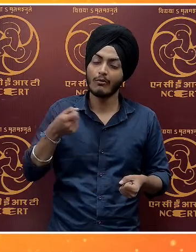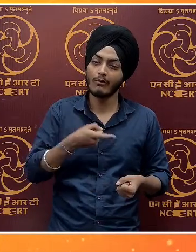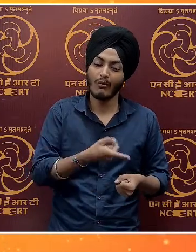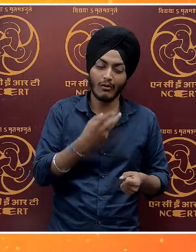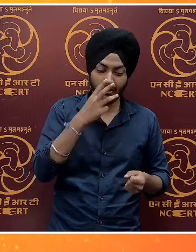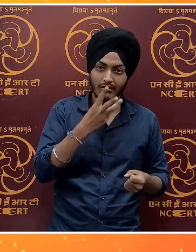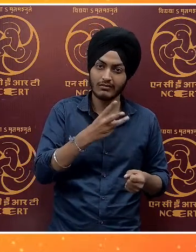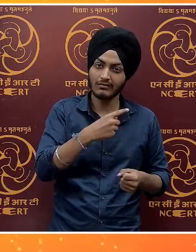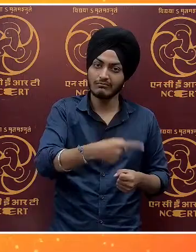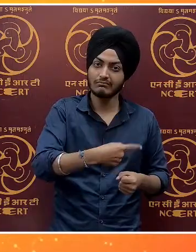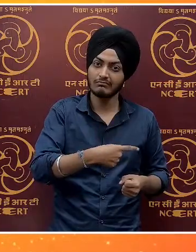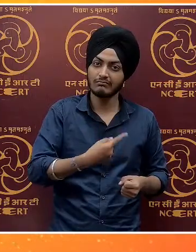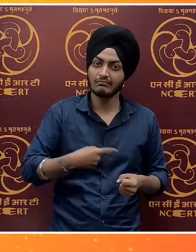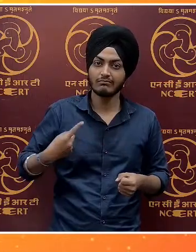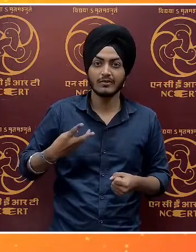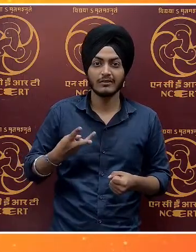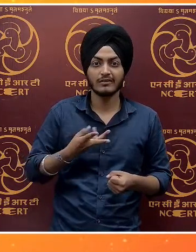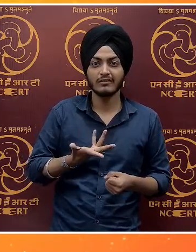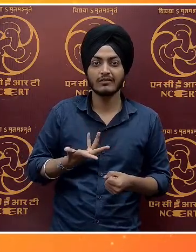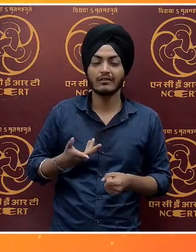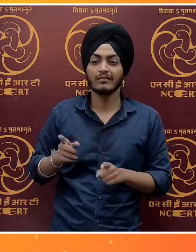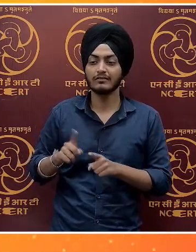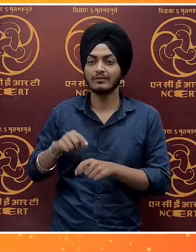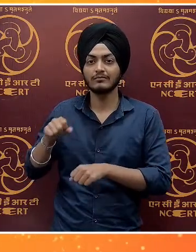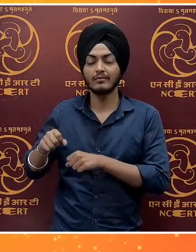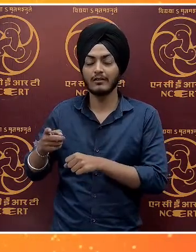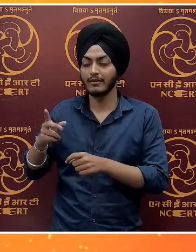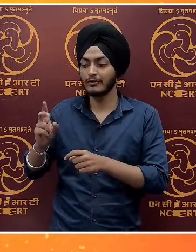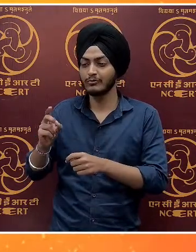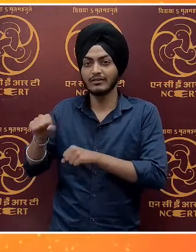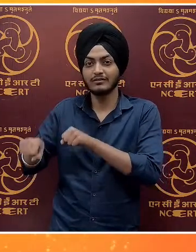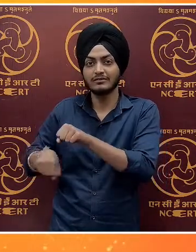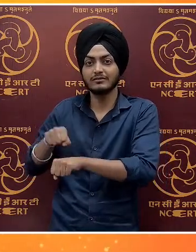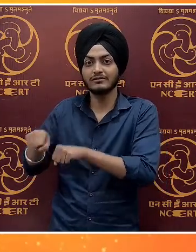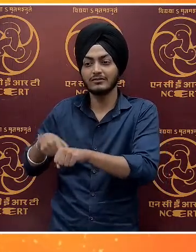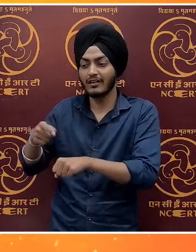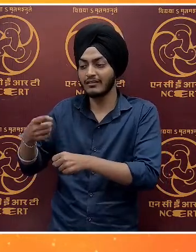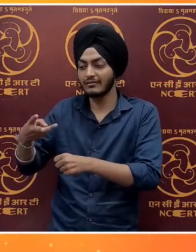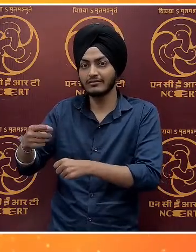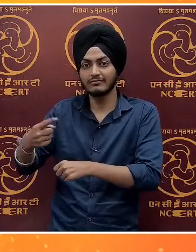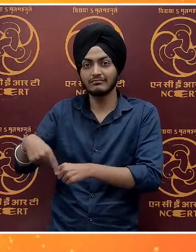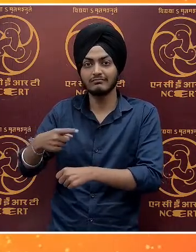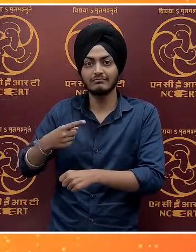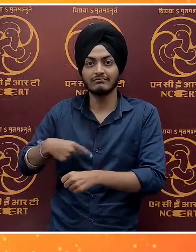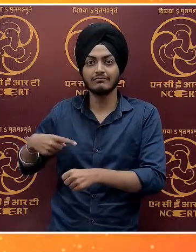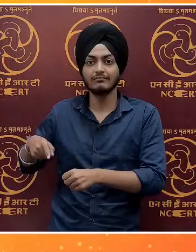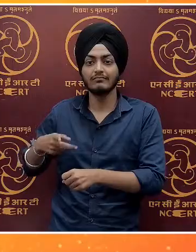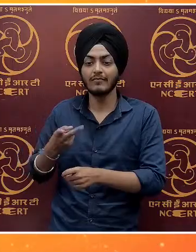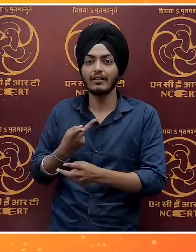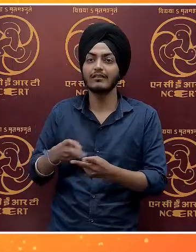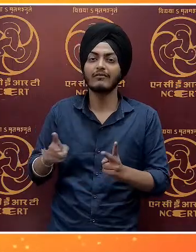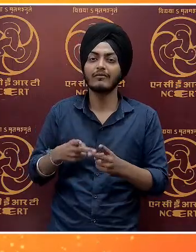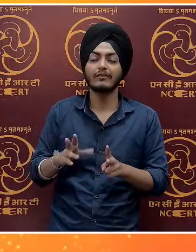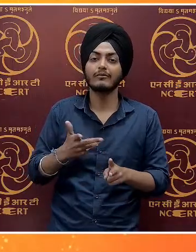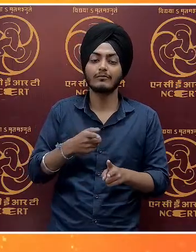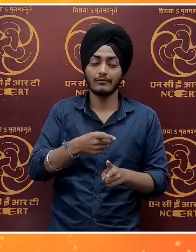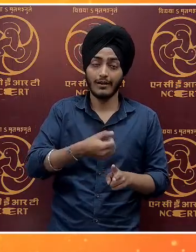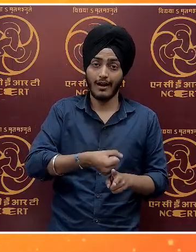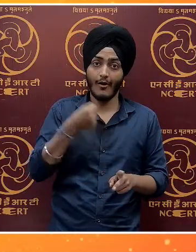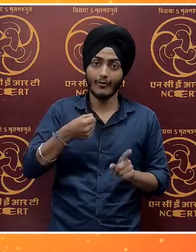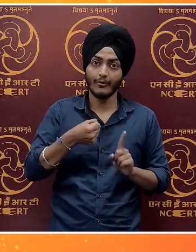I think auto runs on fuel and tricycle is being run manually. Definitely.